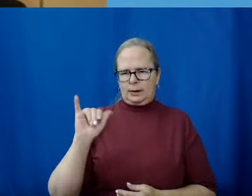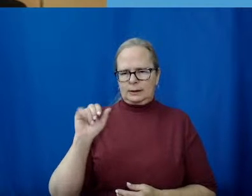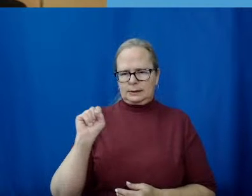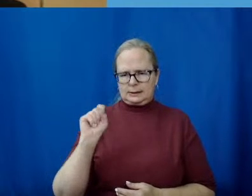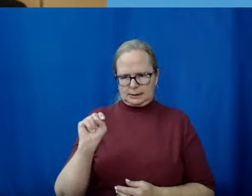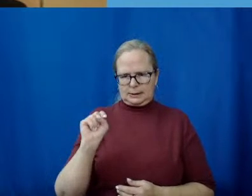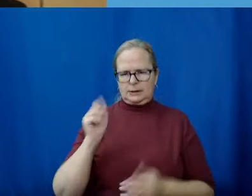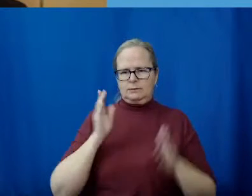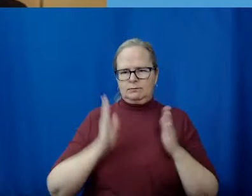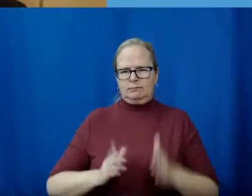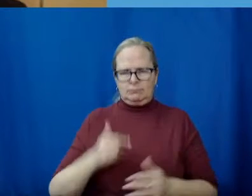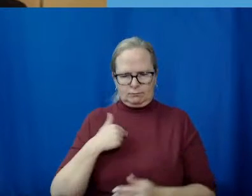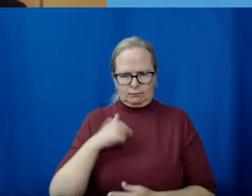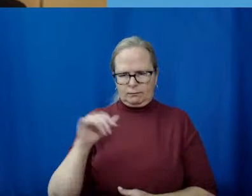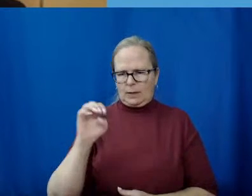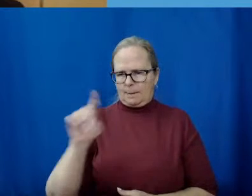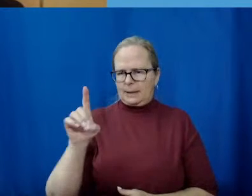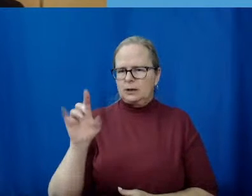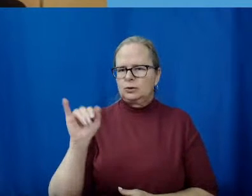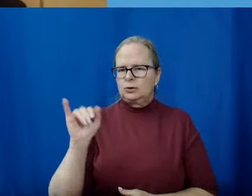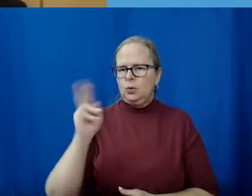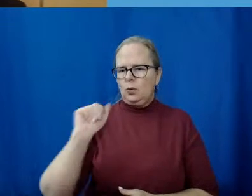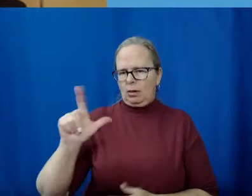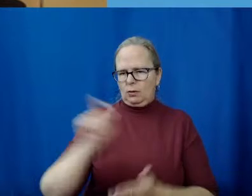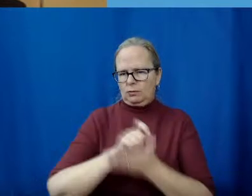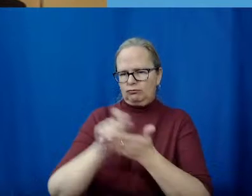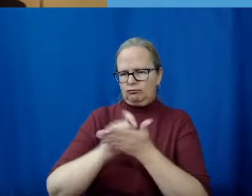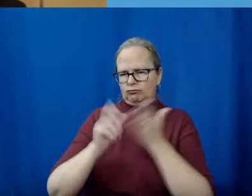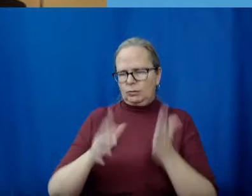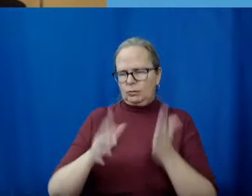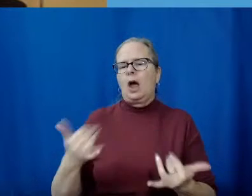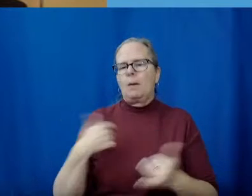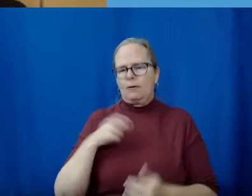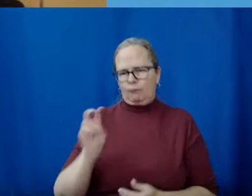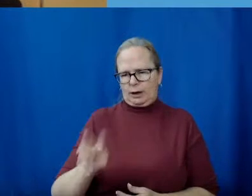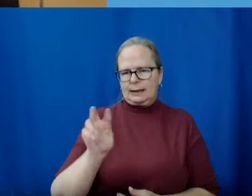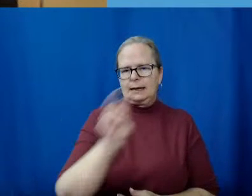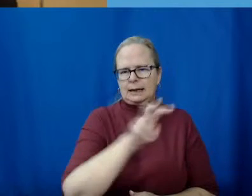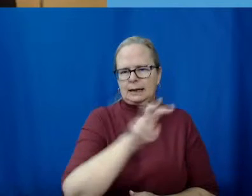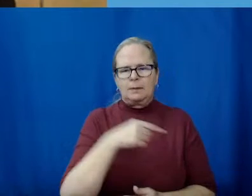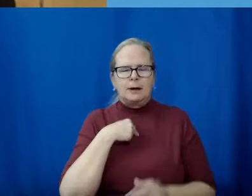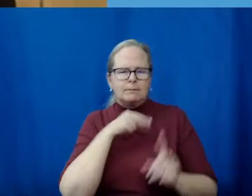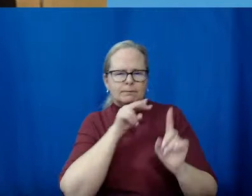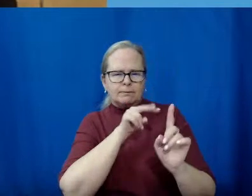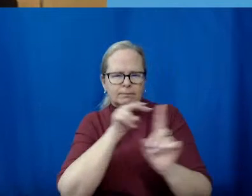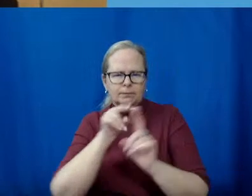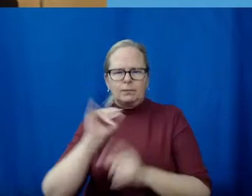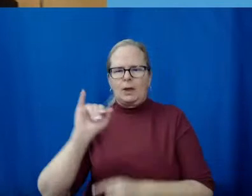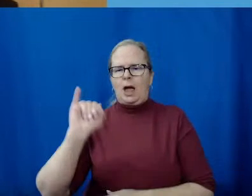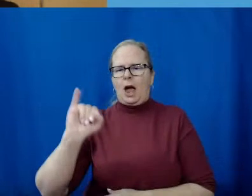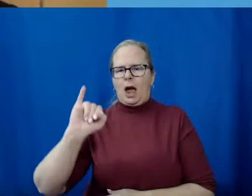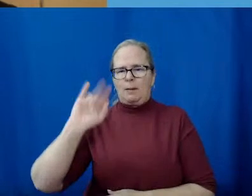others, as well as doing a lot of panels like this on TV and radio.